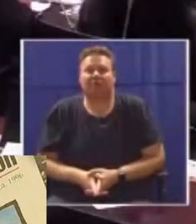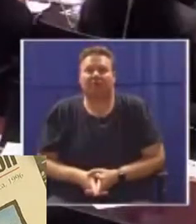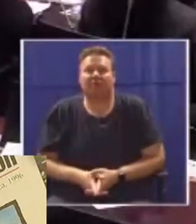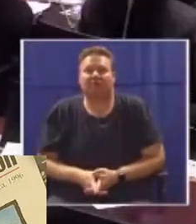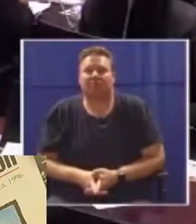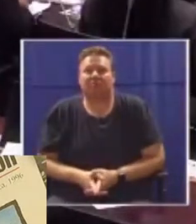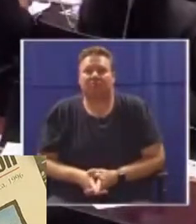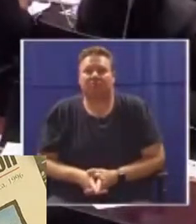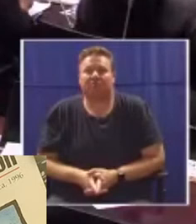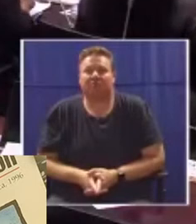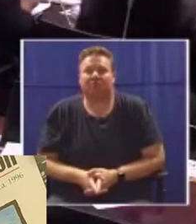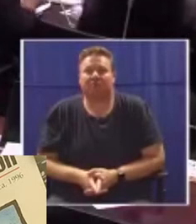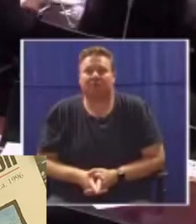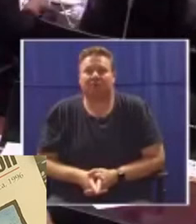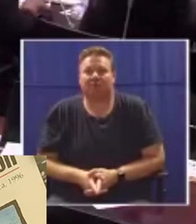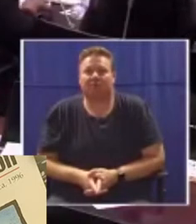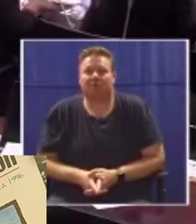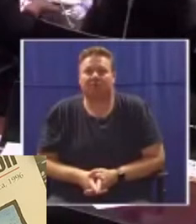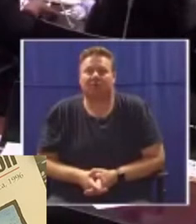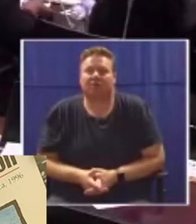The Honorable Ngoba.